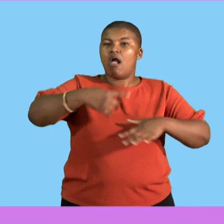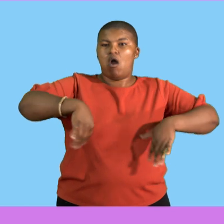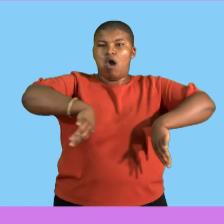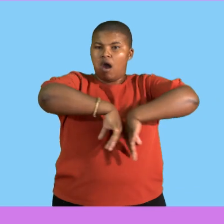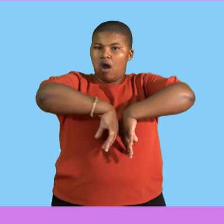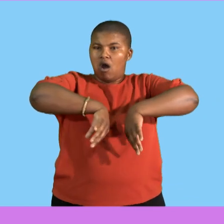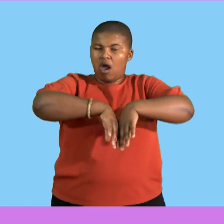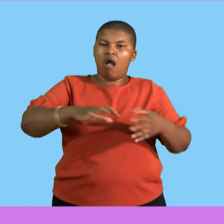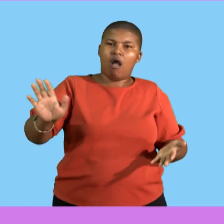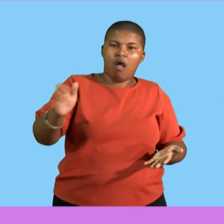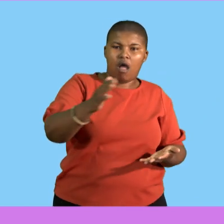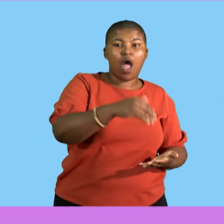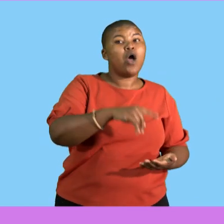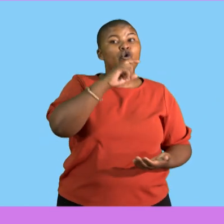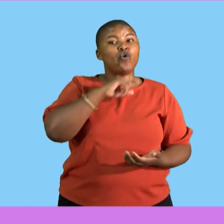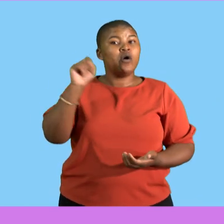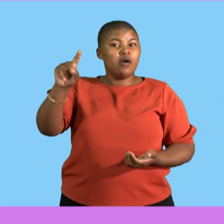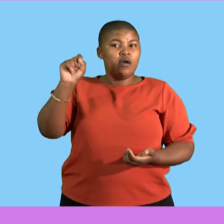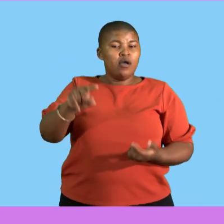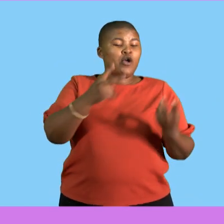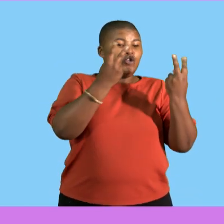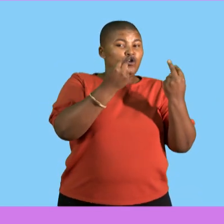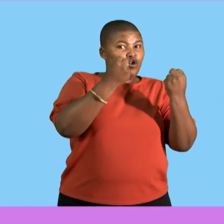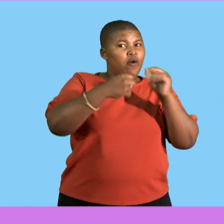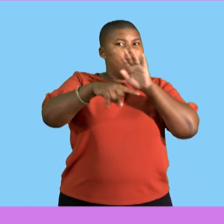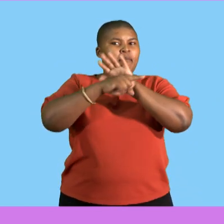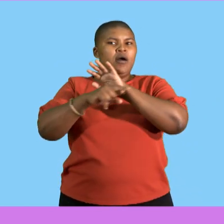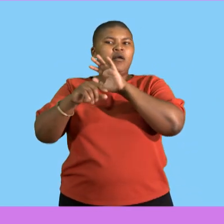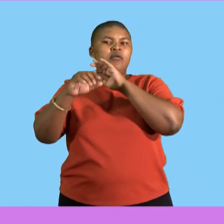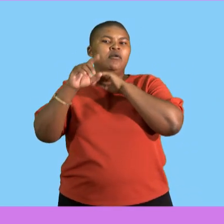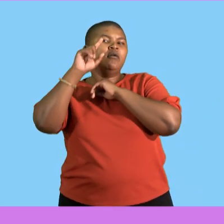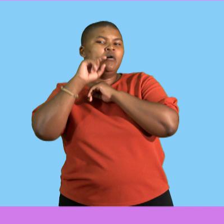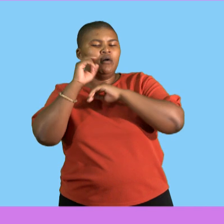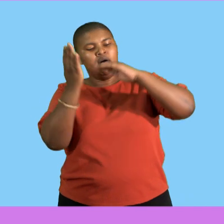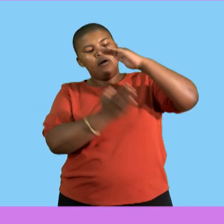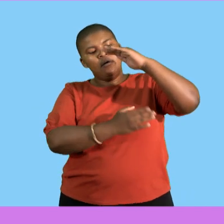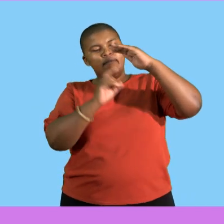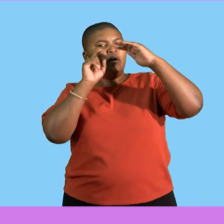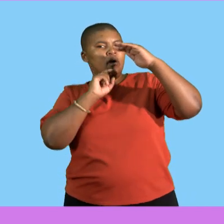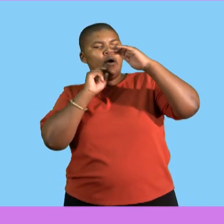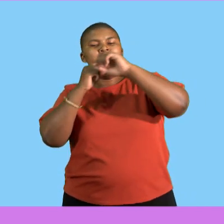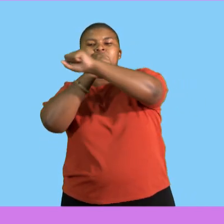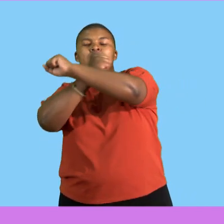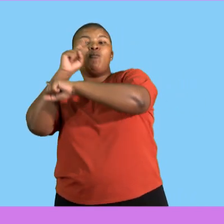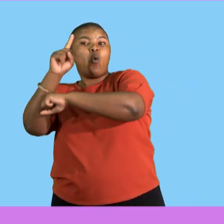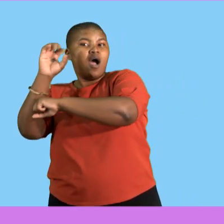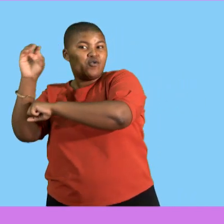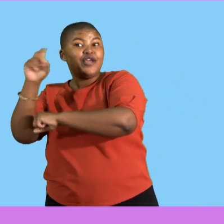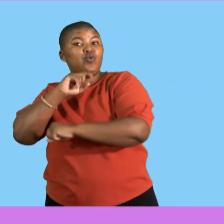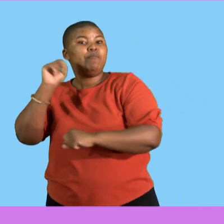removal, and use the following formula. New minus old over old times